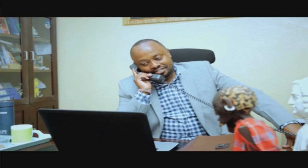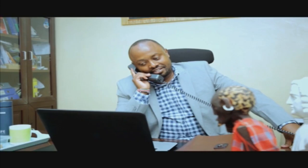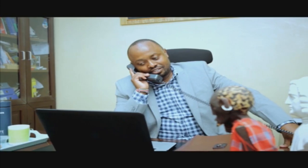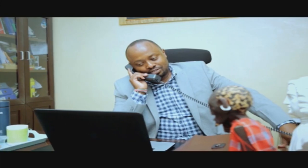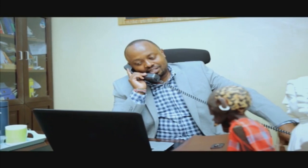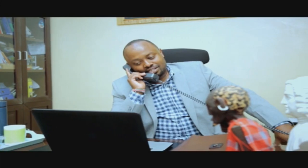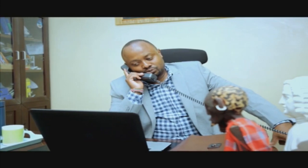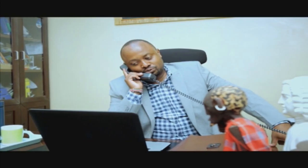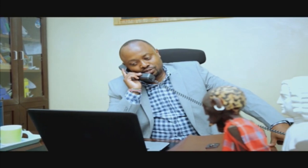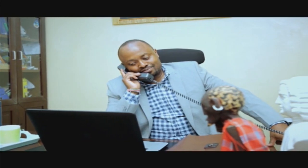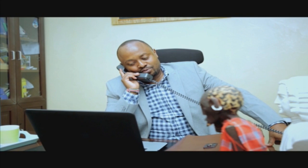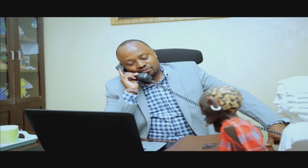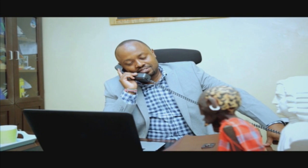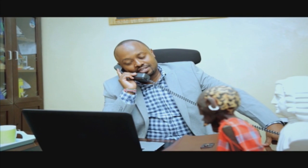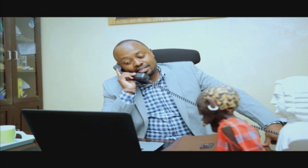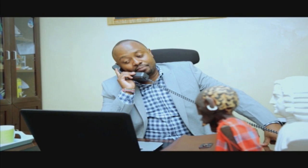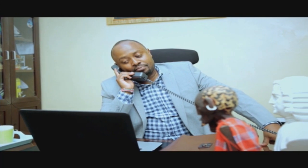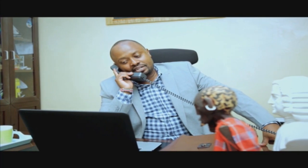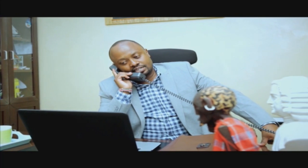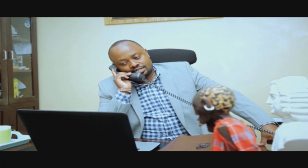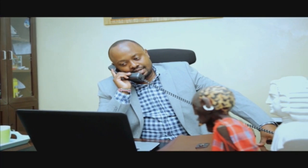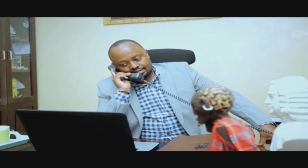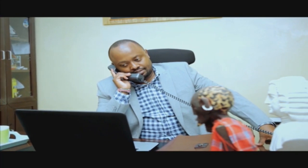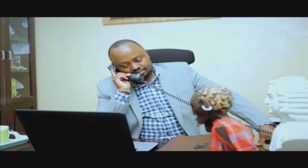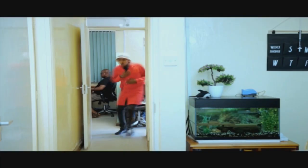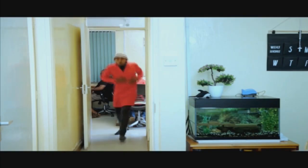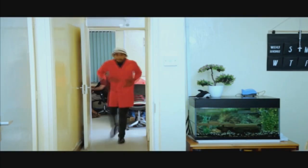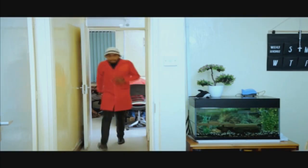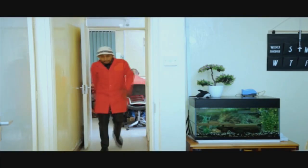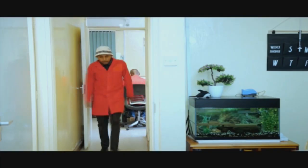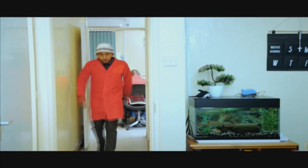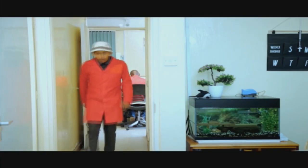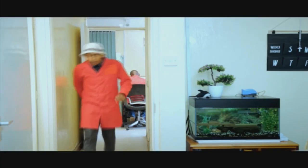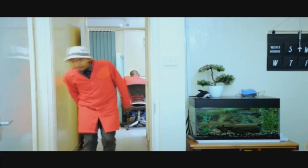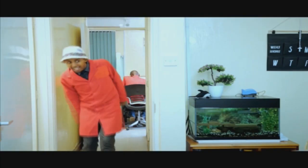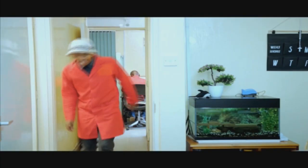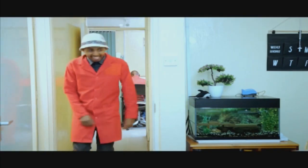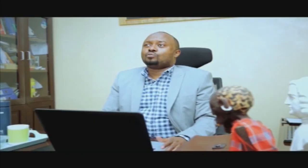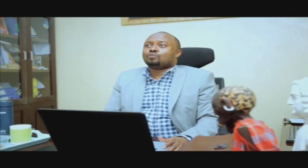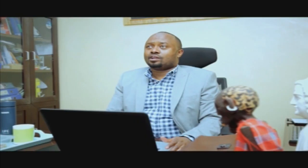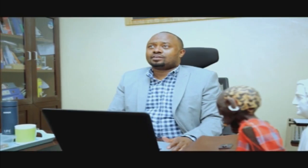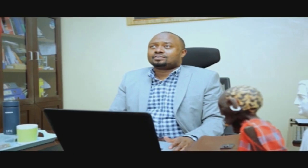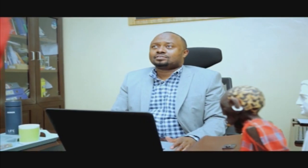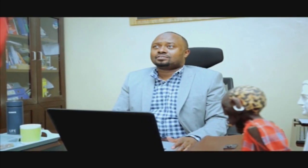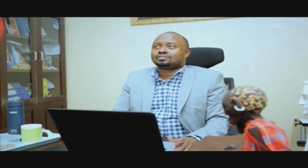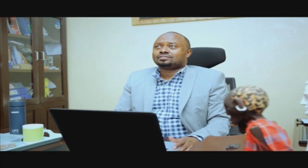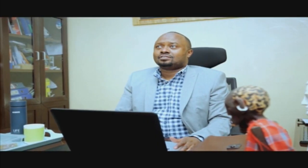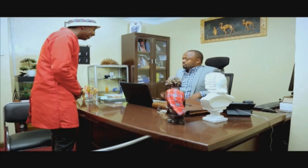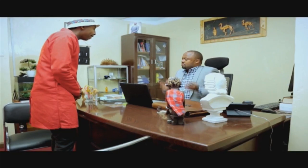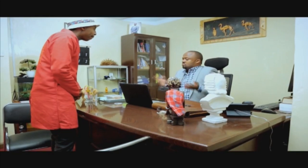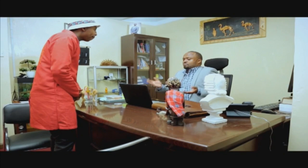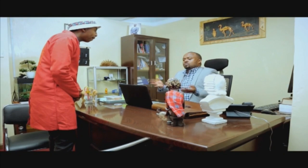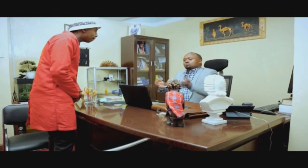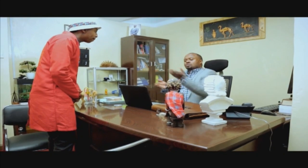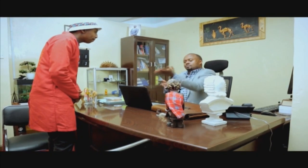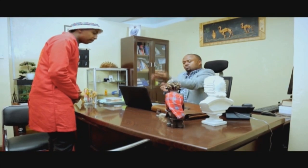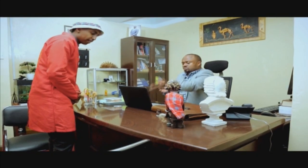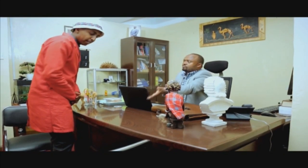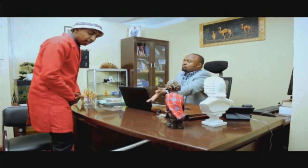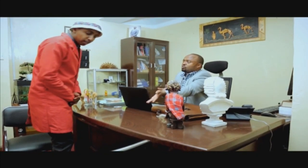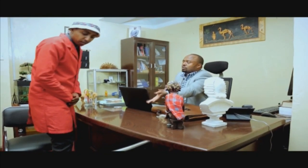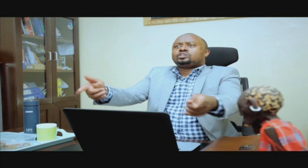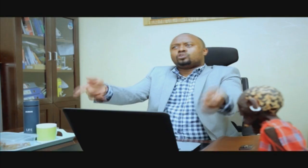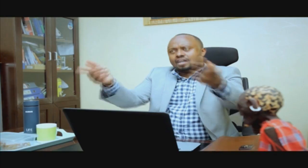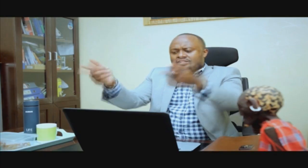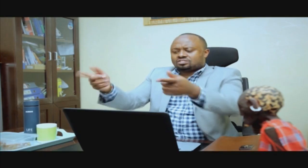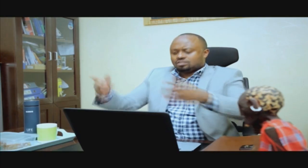Can you tell Kenyanju to come to my office immediately? Good Good morning. Mimi Spelli, unapanguza